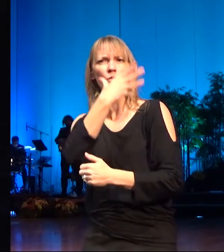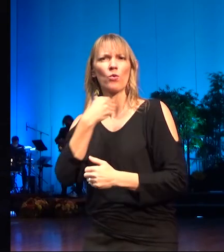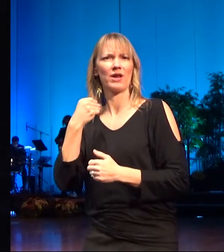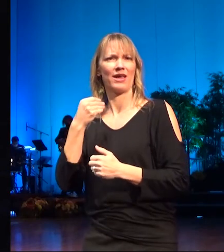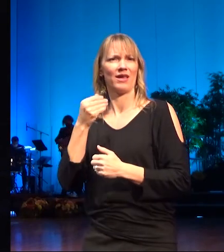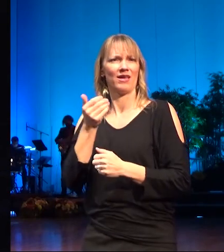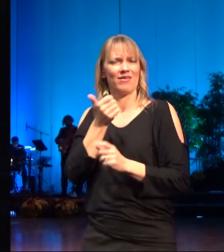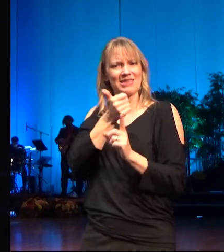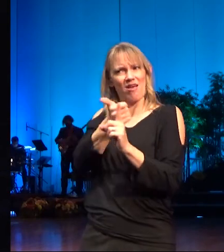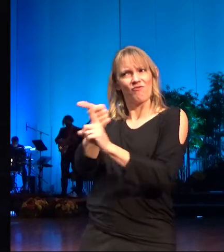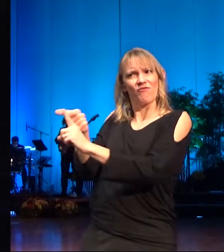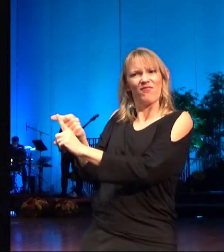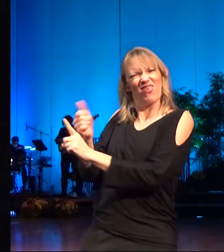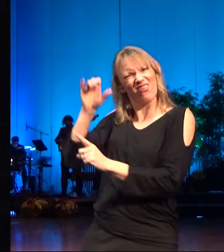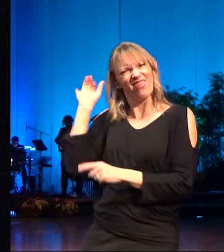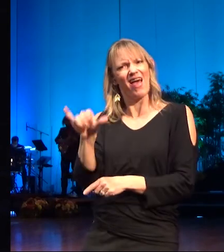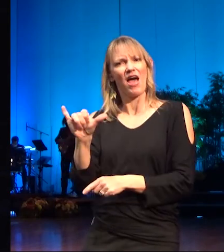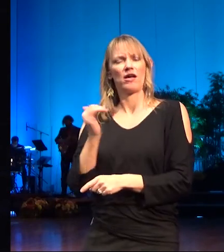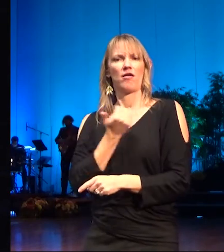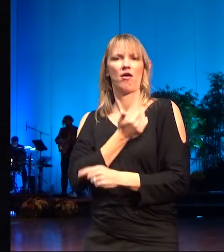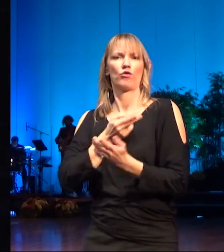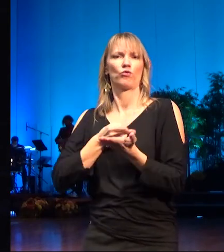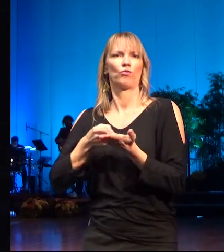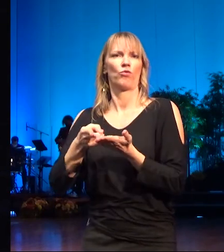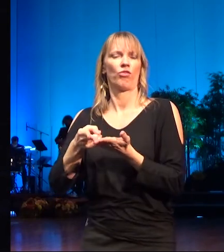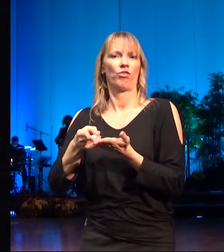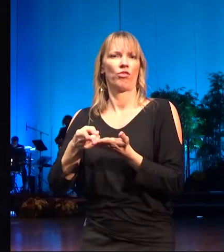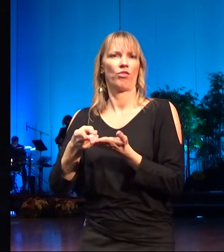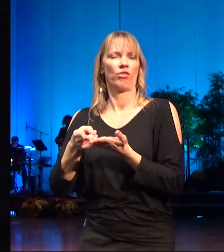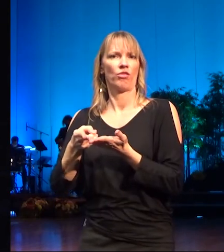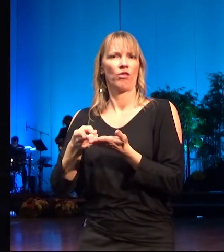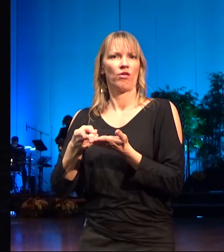This is our truth.